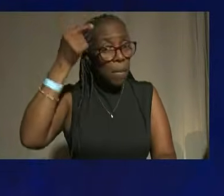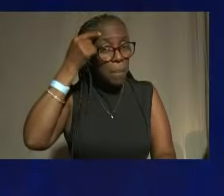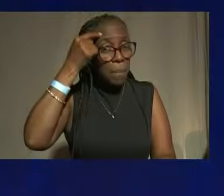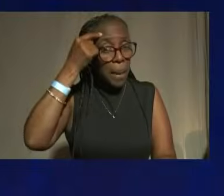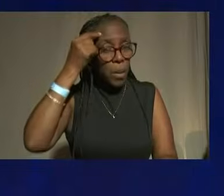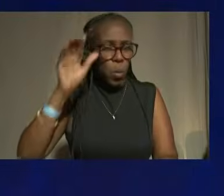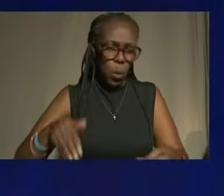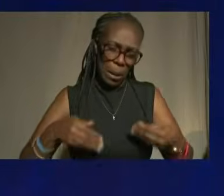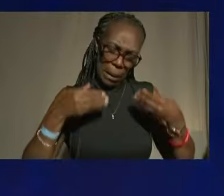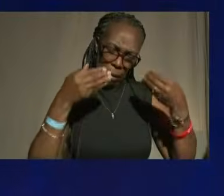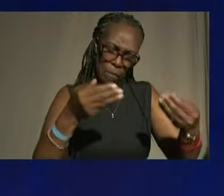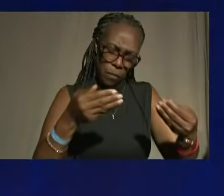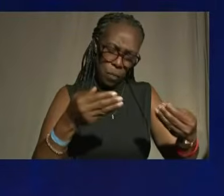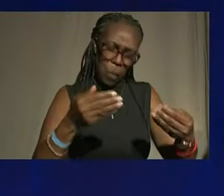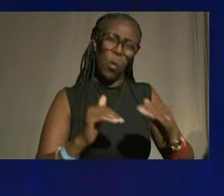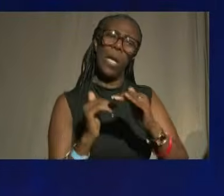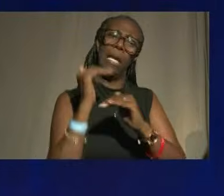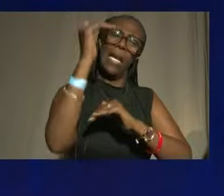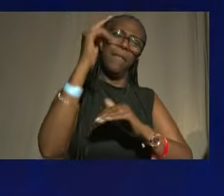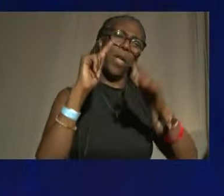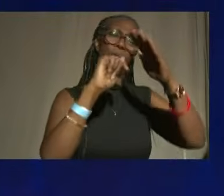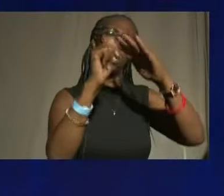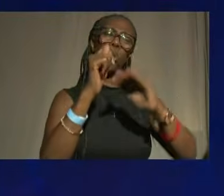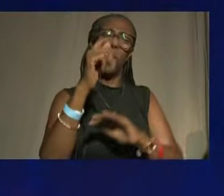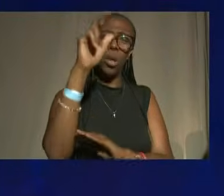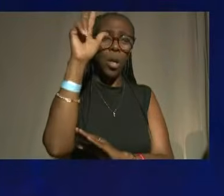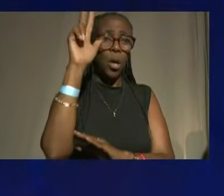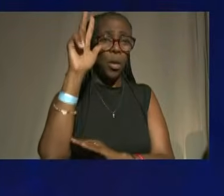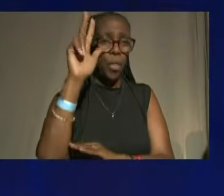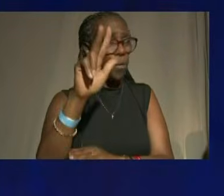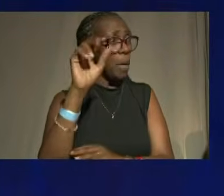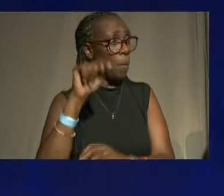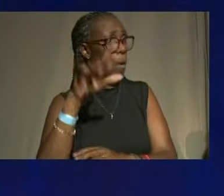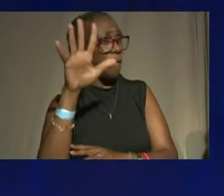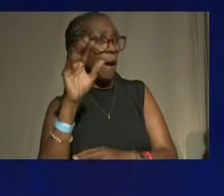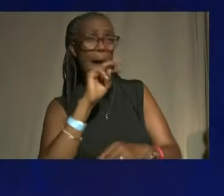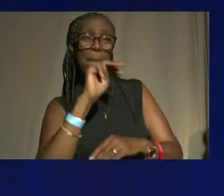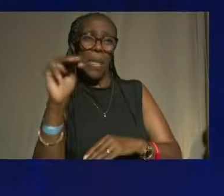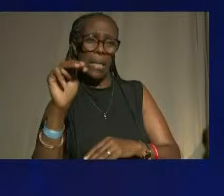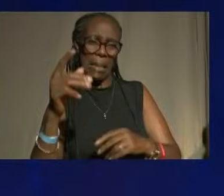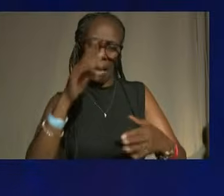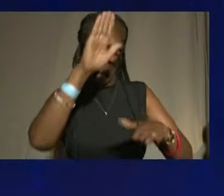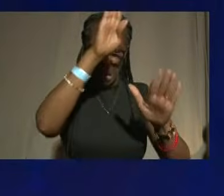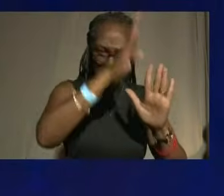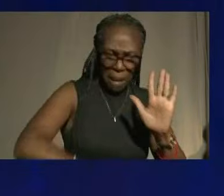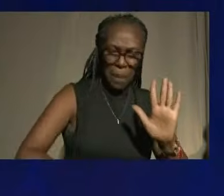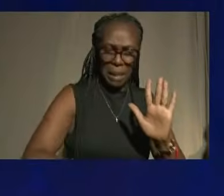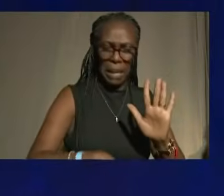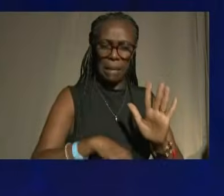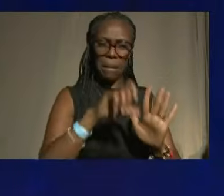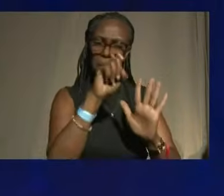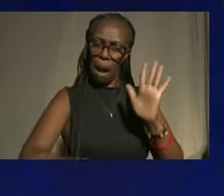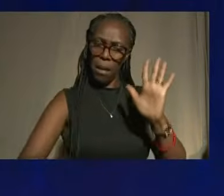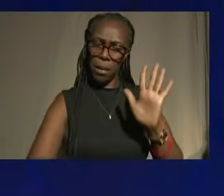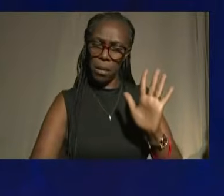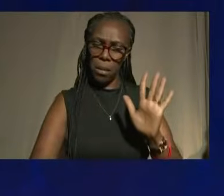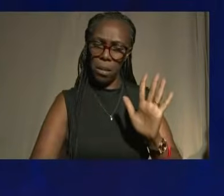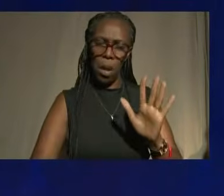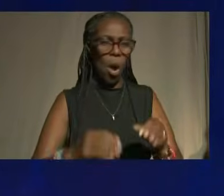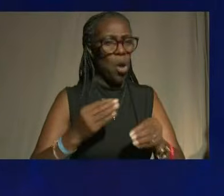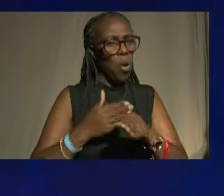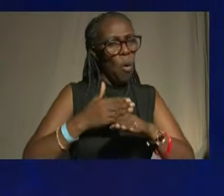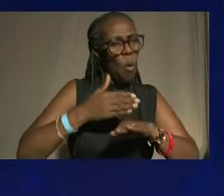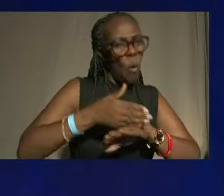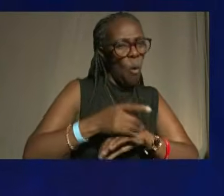of working Jamaicans. We are going to eliminate the tax on overtime so that, again, people can get a